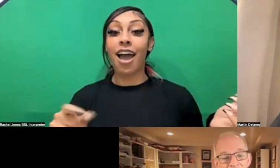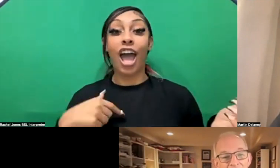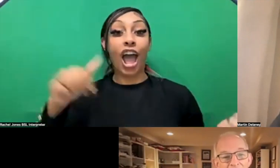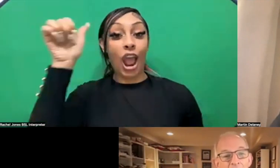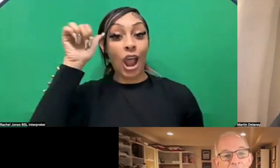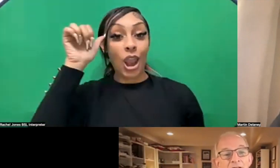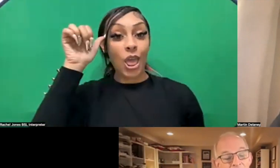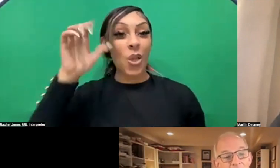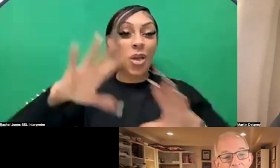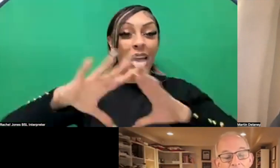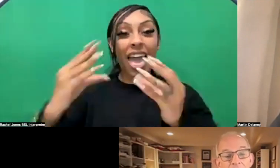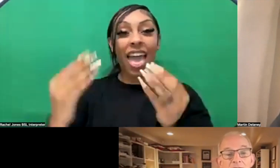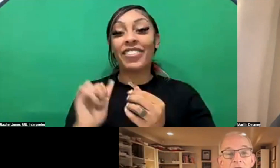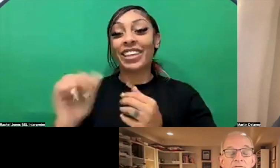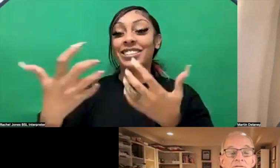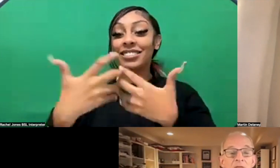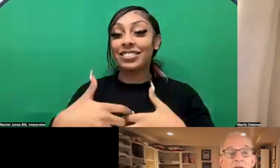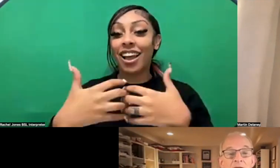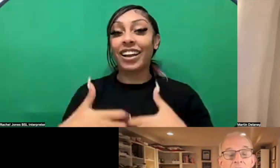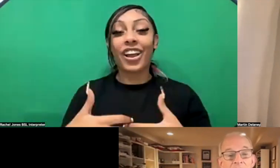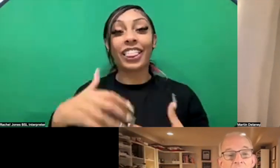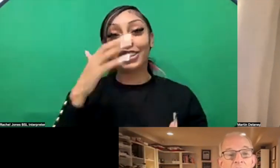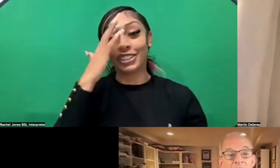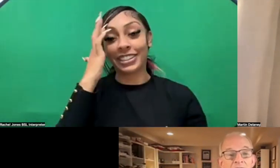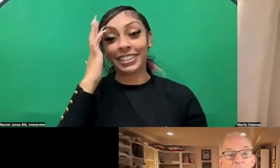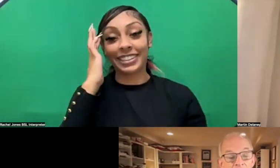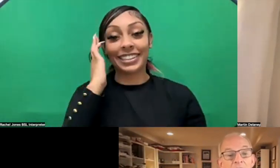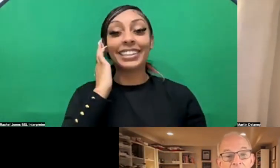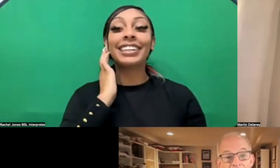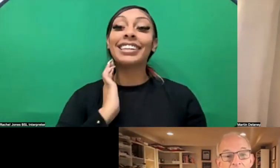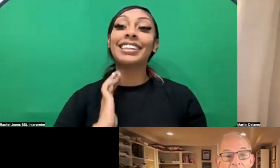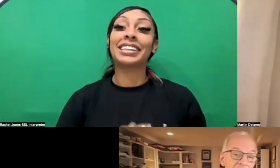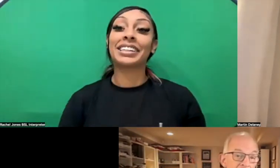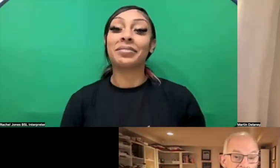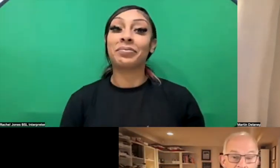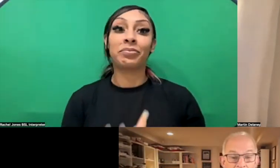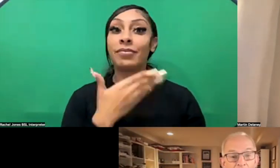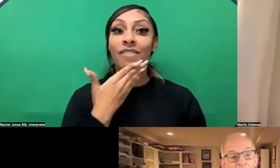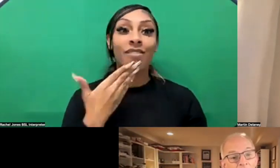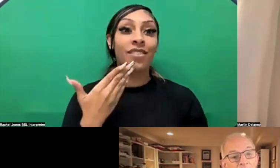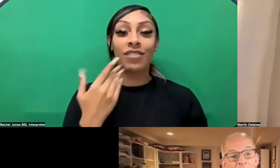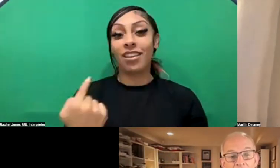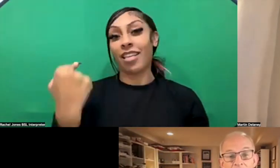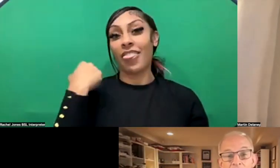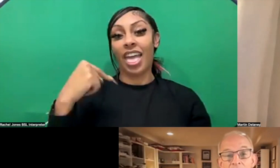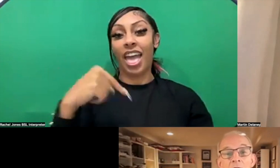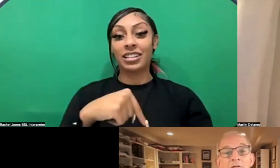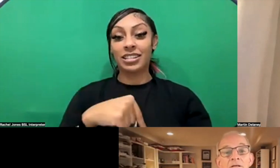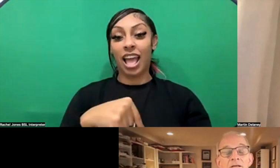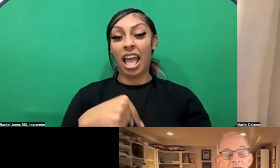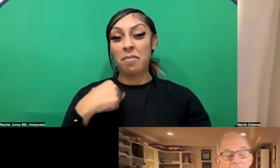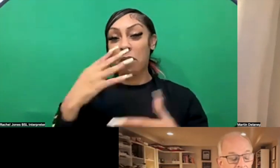about the technology, especially synthesizers. And so it was very nice for me at the time. I was only about 19 years